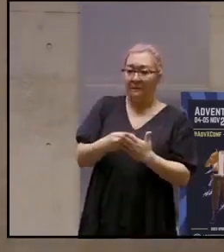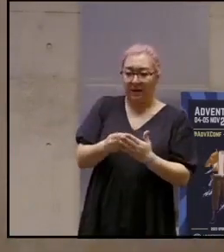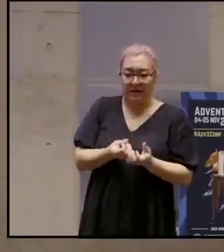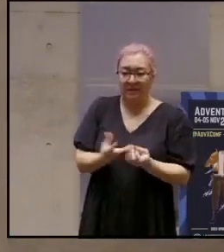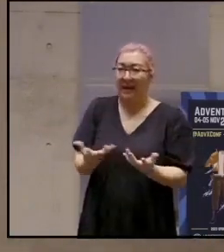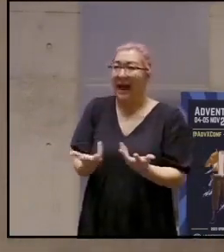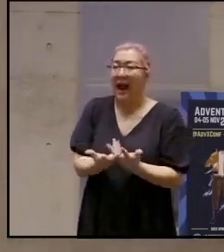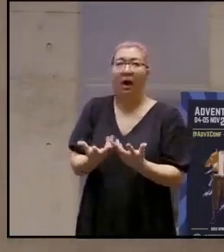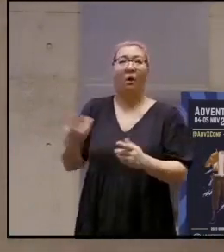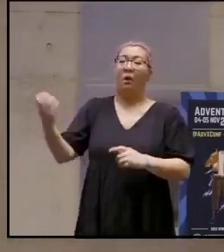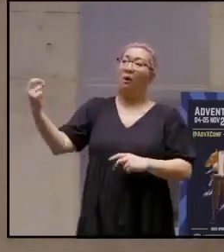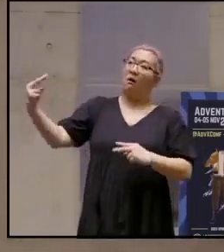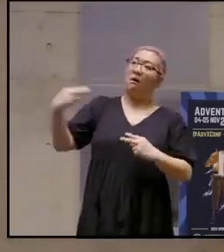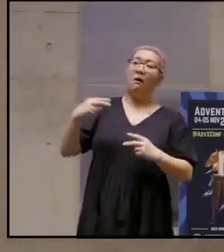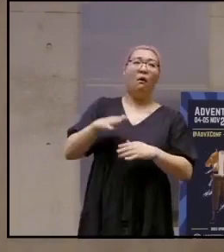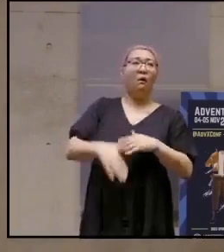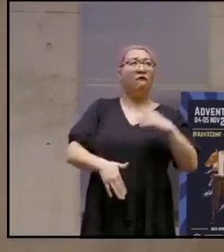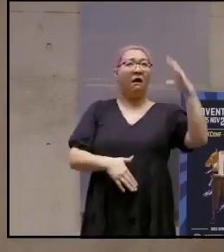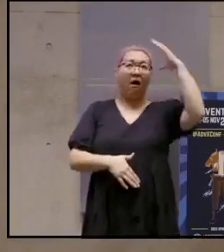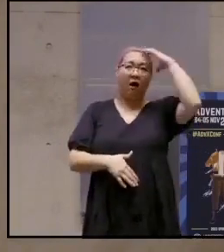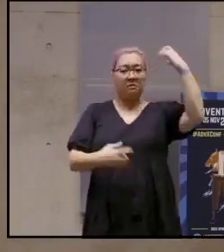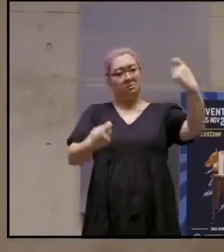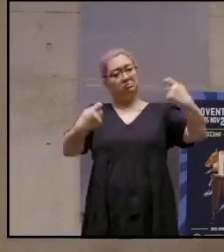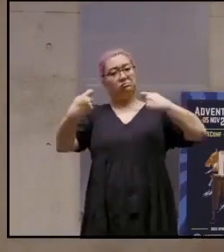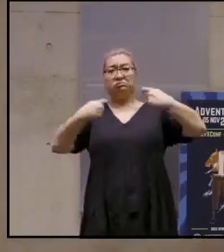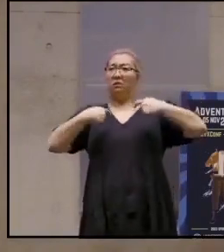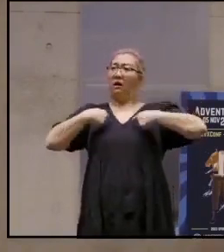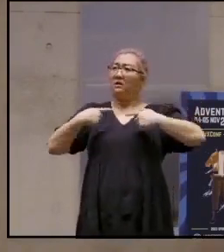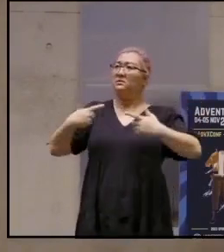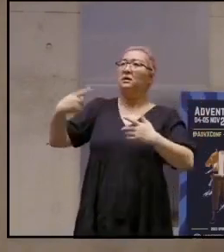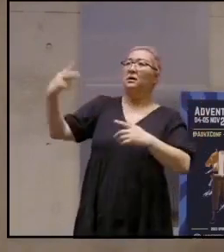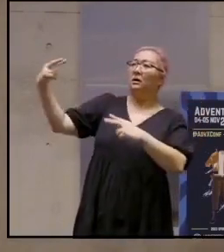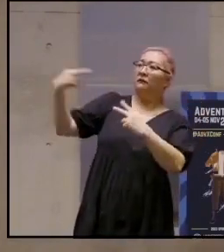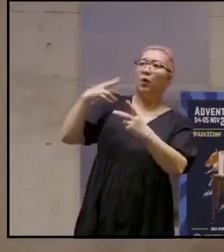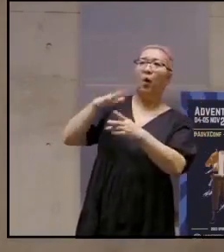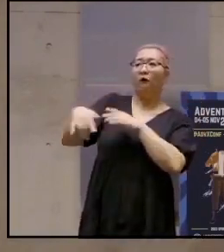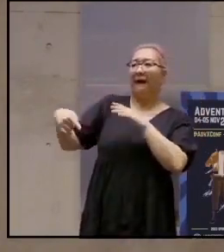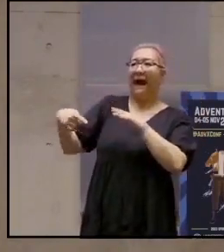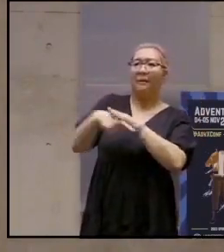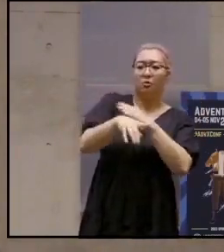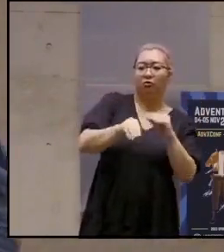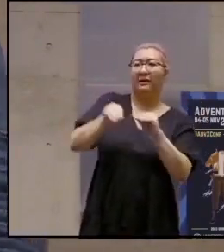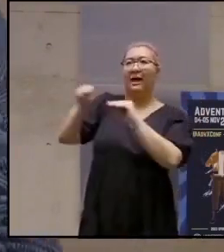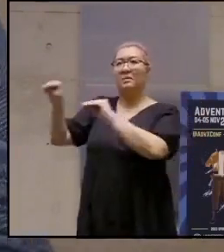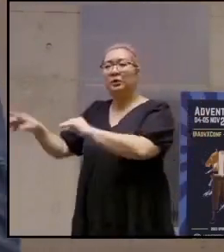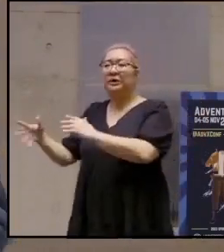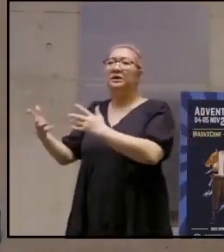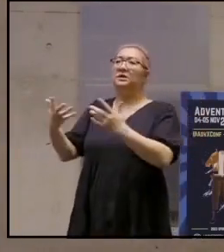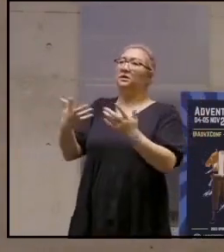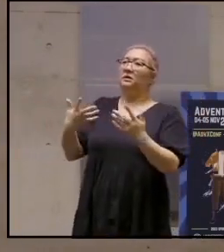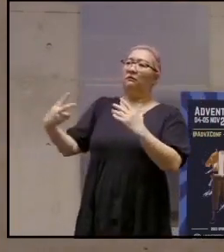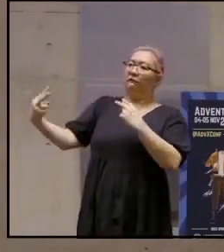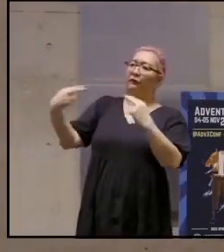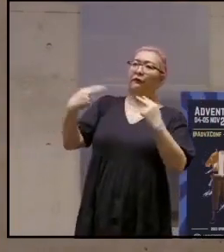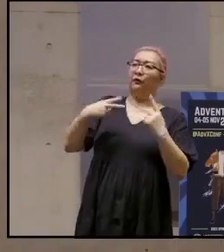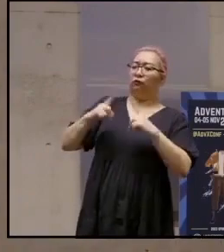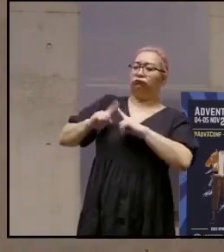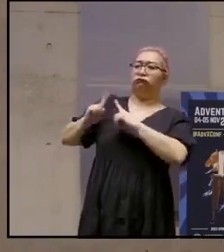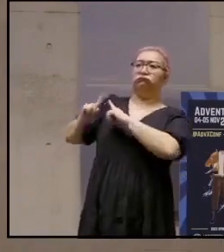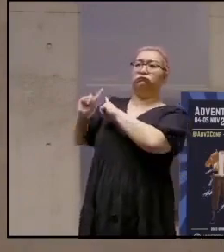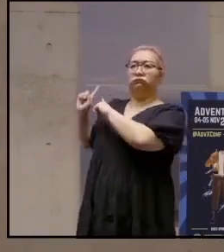people, why one might have to emigrate or want to emigrate, all sorts of things. And if we only ever make use of our current